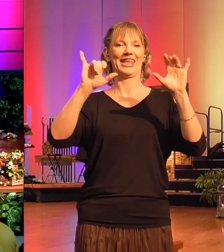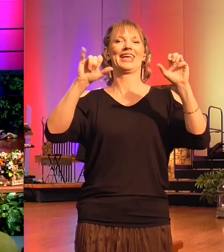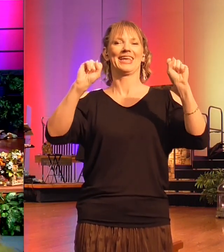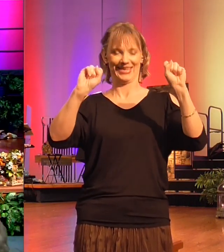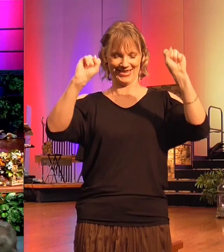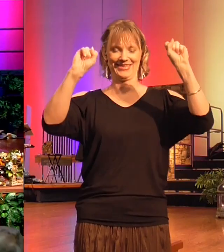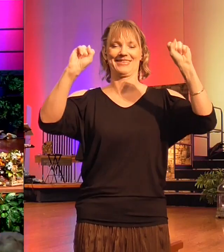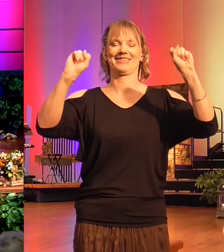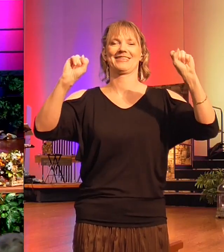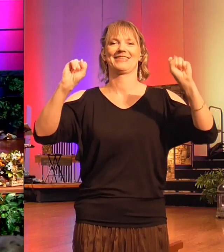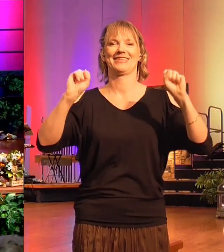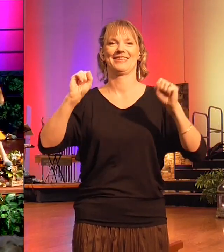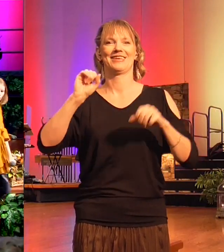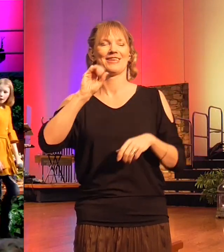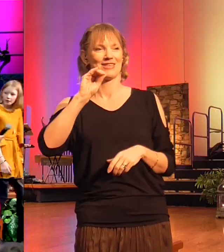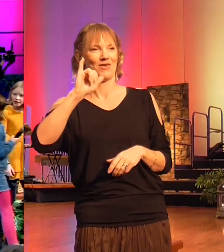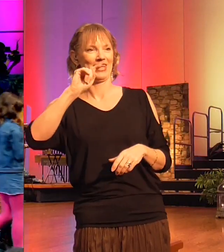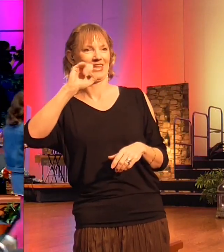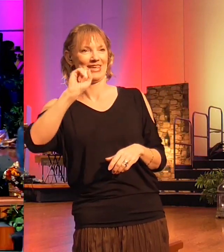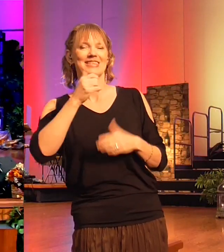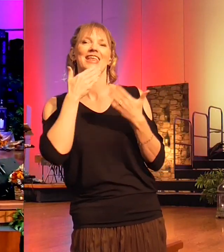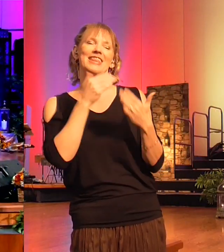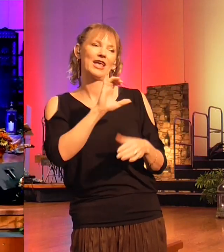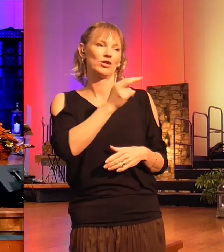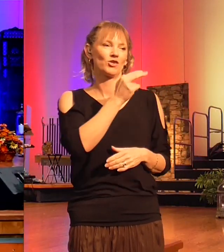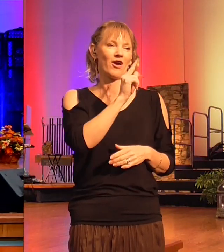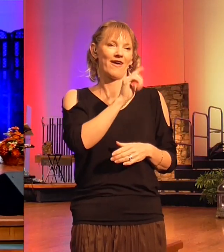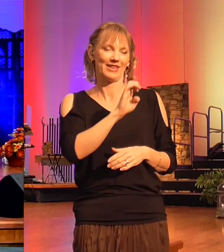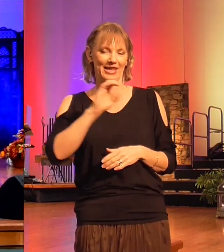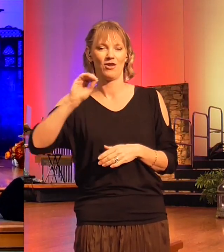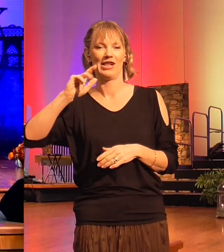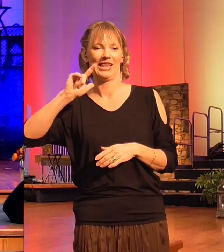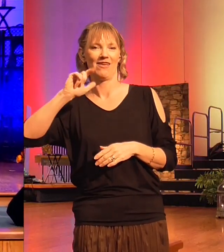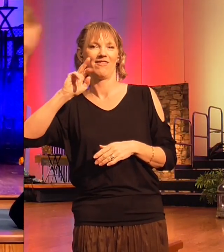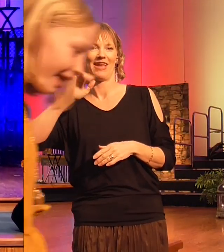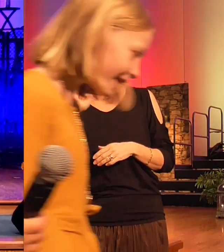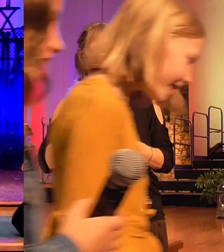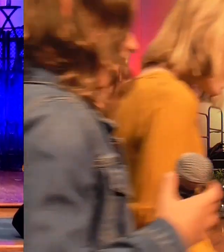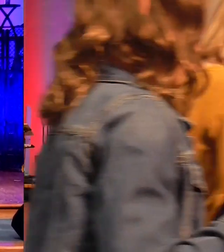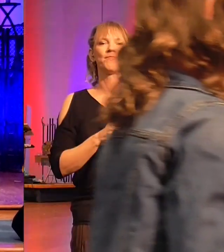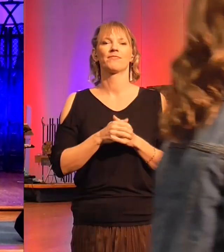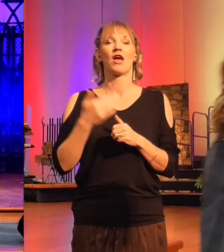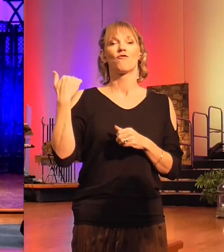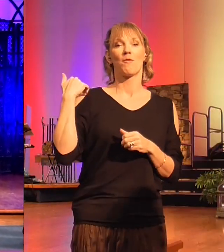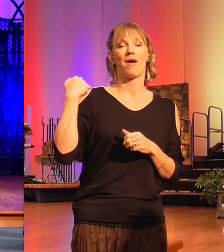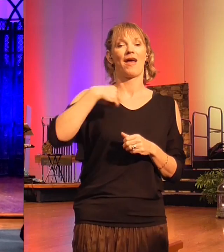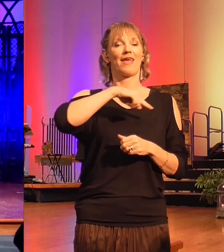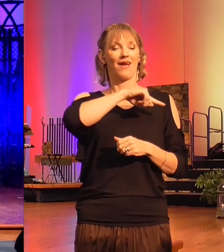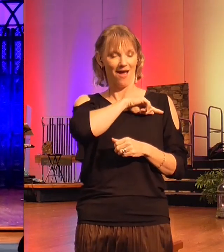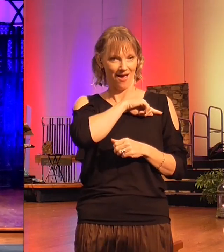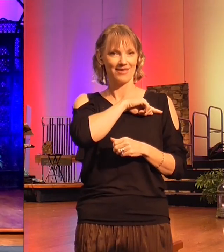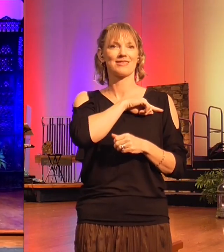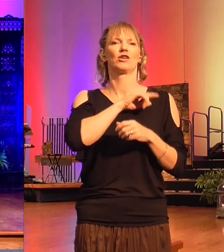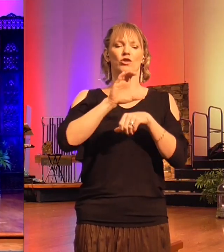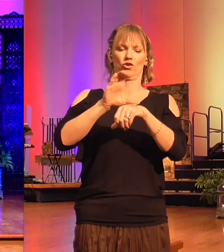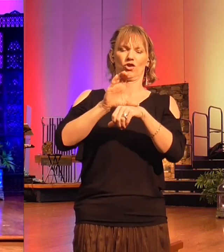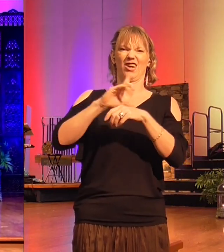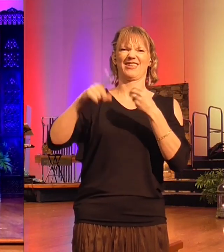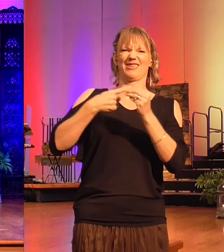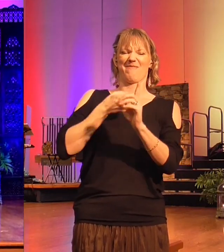And so it is. Thank you, Charlotte and Olivia, for letting us, reminding us what our church is all about here.